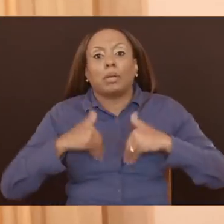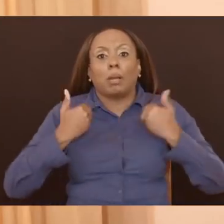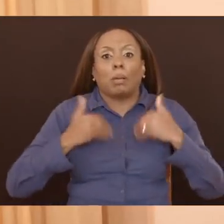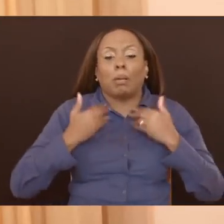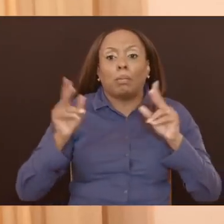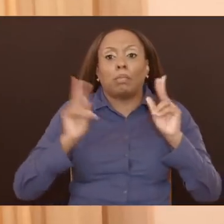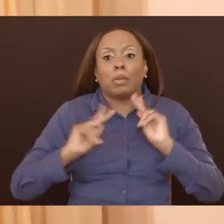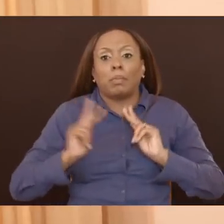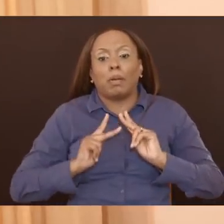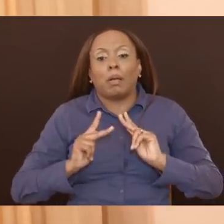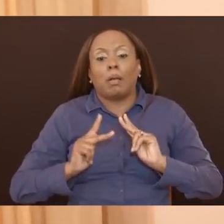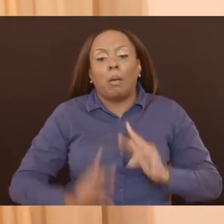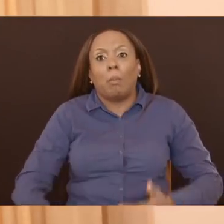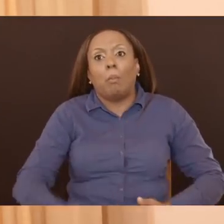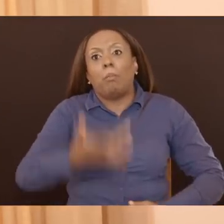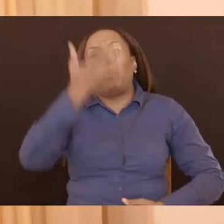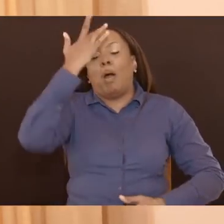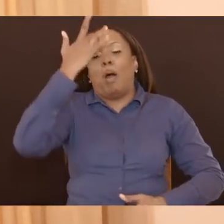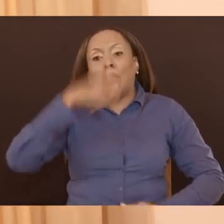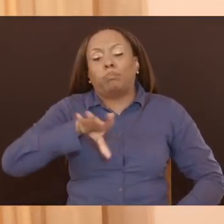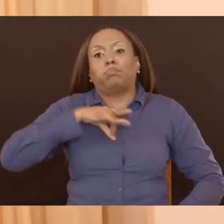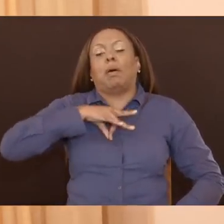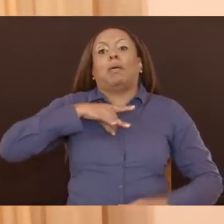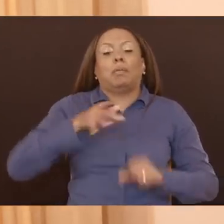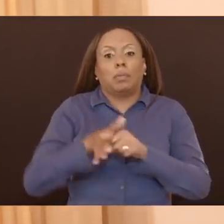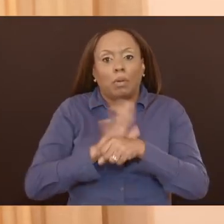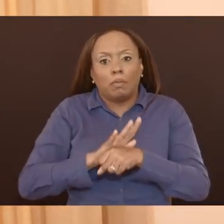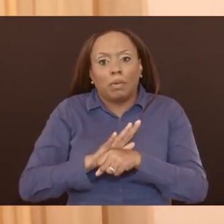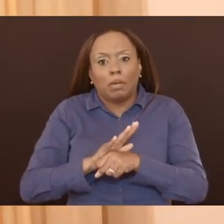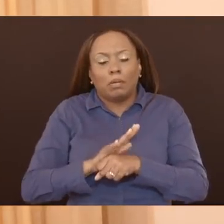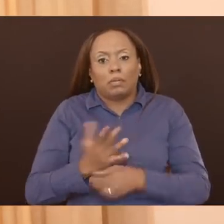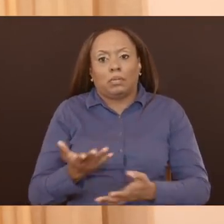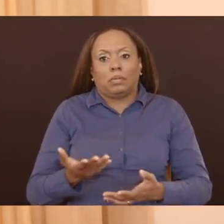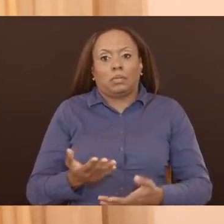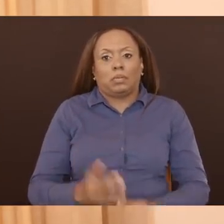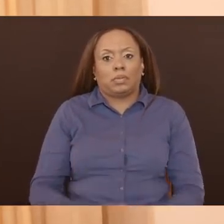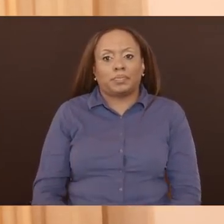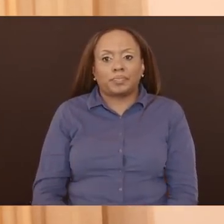people being affected by this virus. As we speak today,